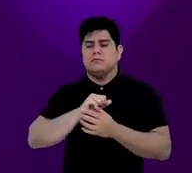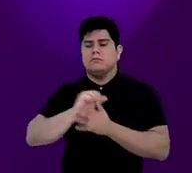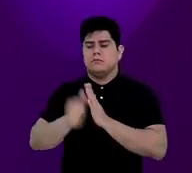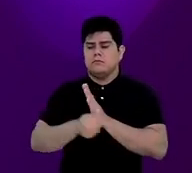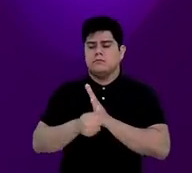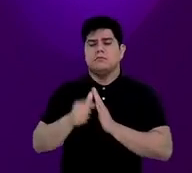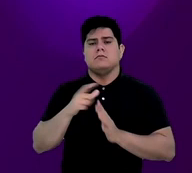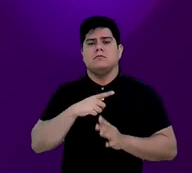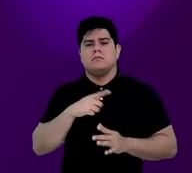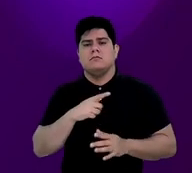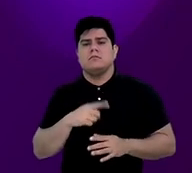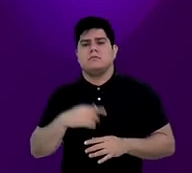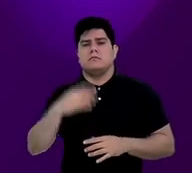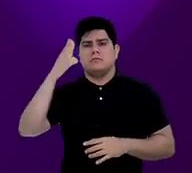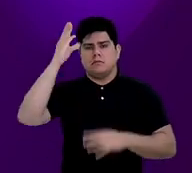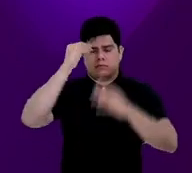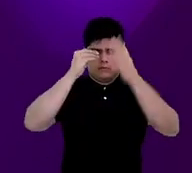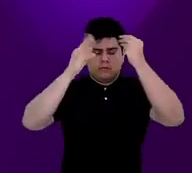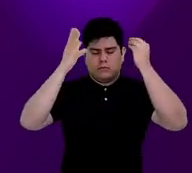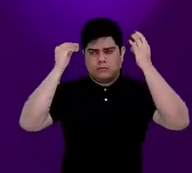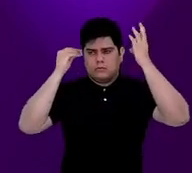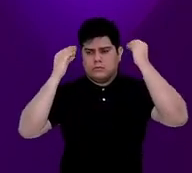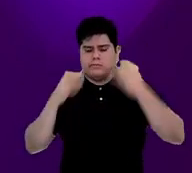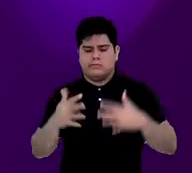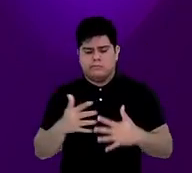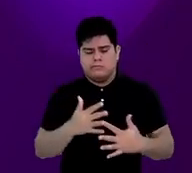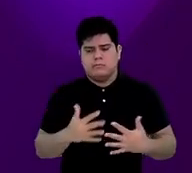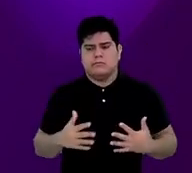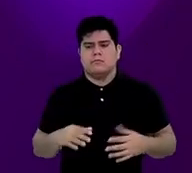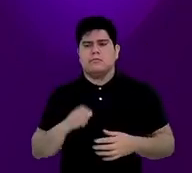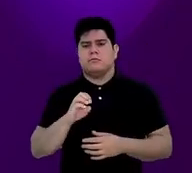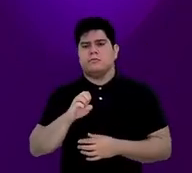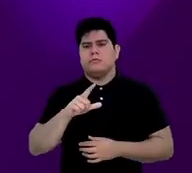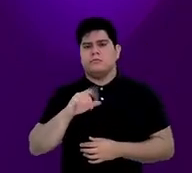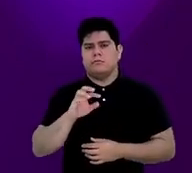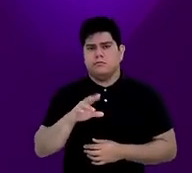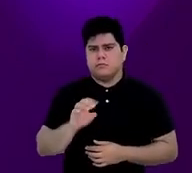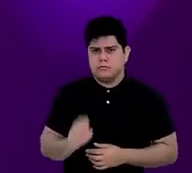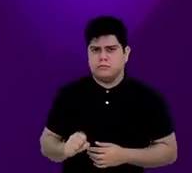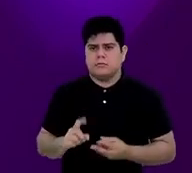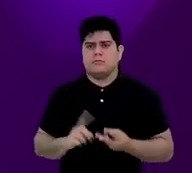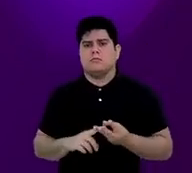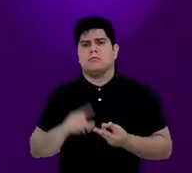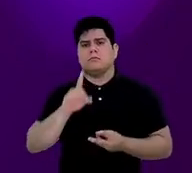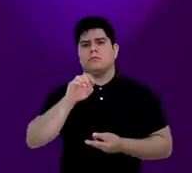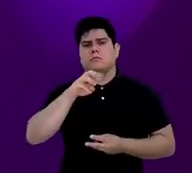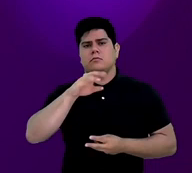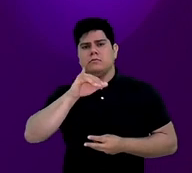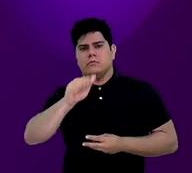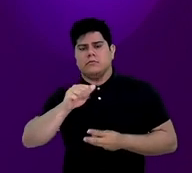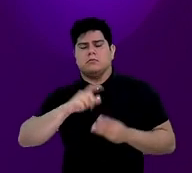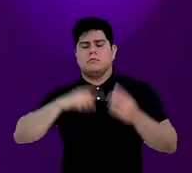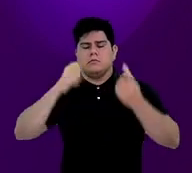Creutzfeldt-Jakob, Huntington's disease, and then a whole bunch of psychiatric disorders,